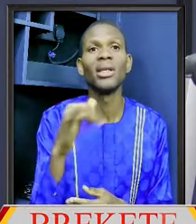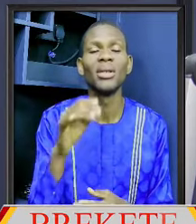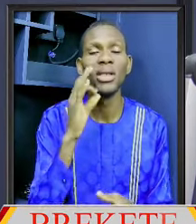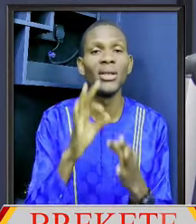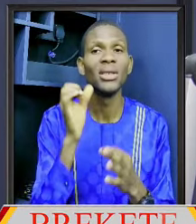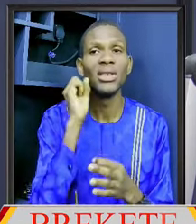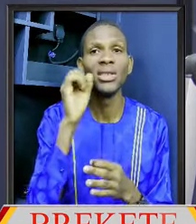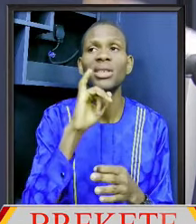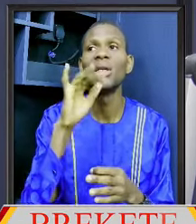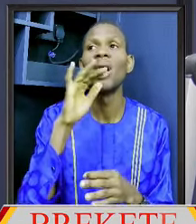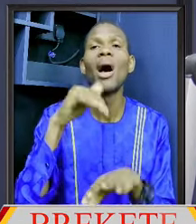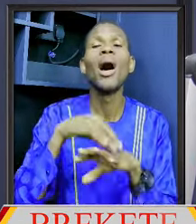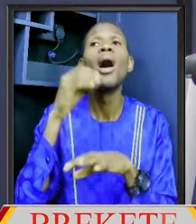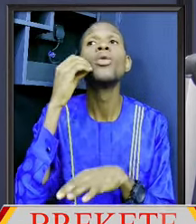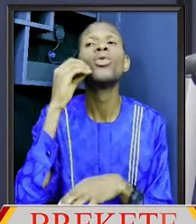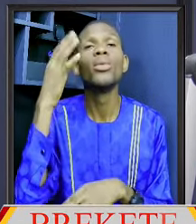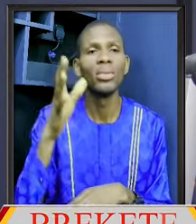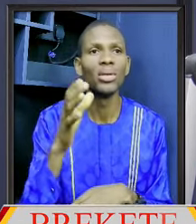the house?